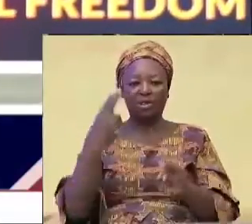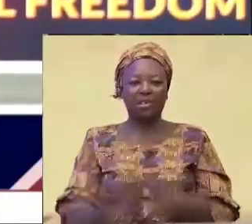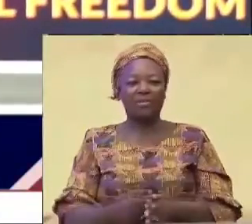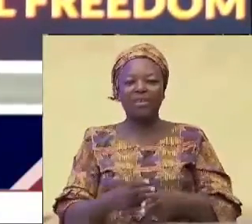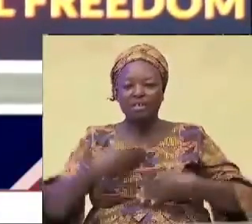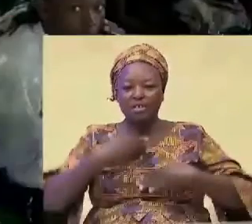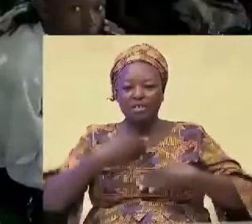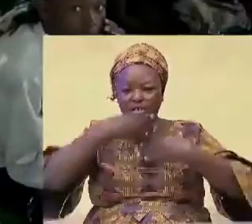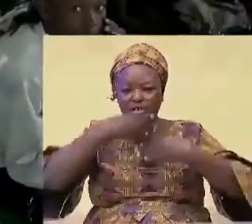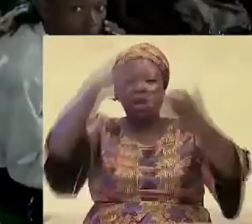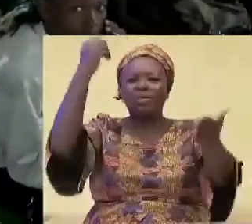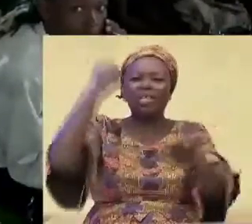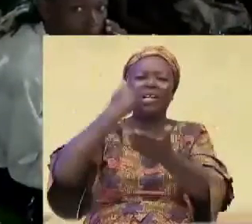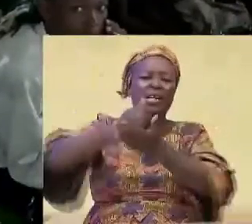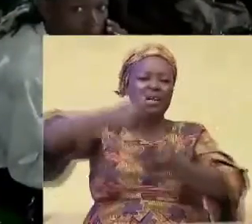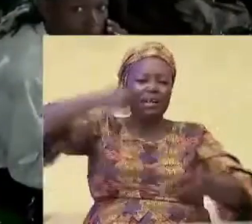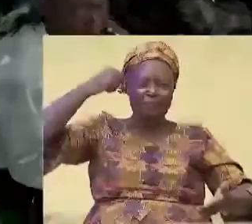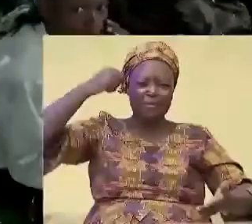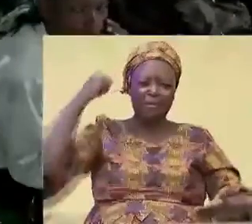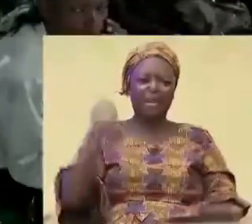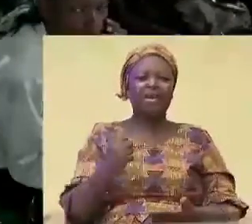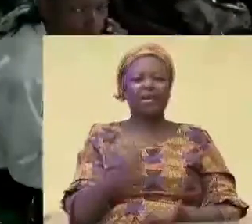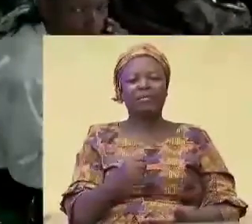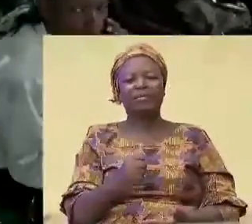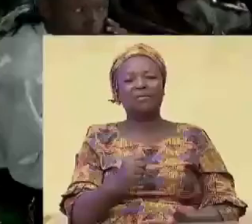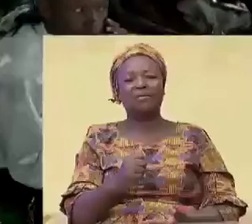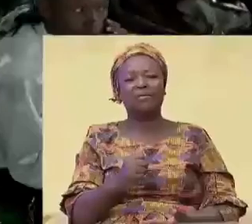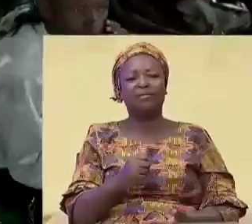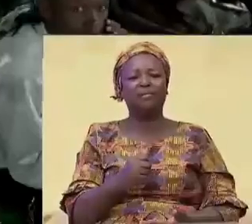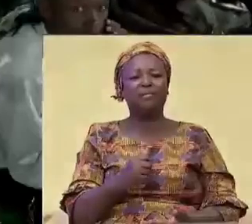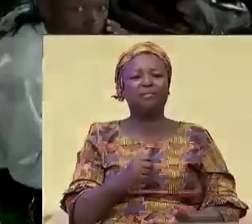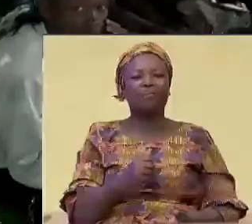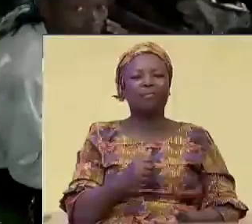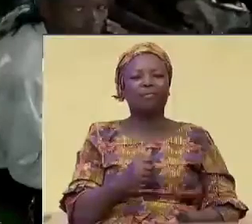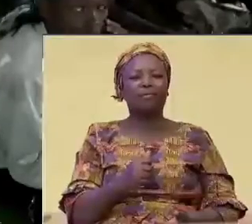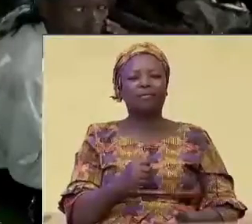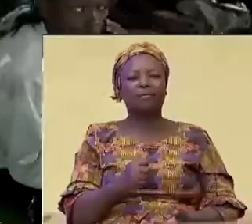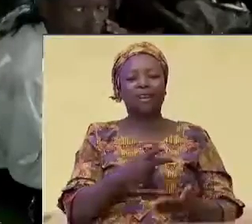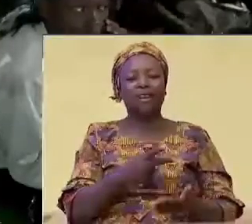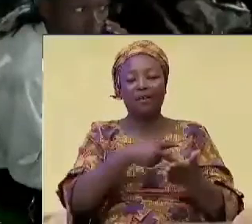today. Let me have a good amen.